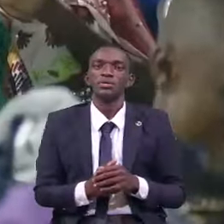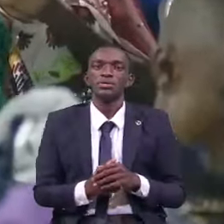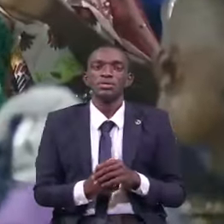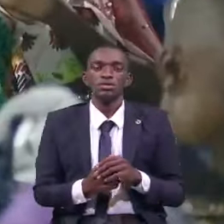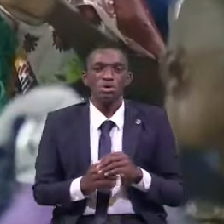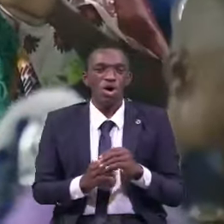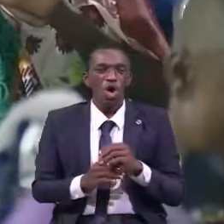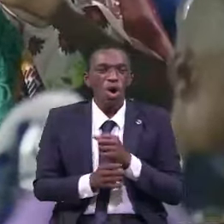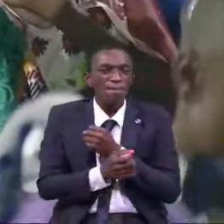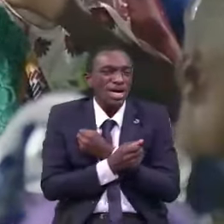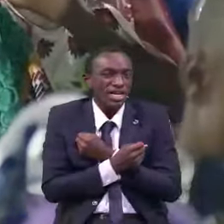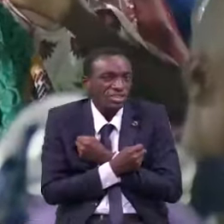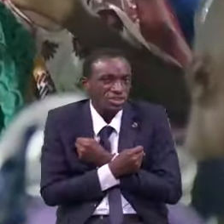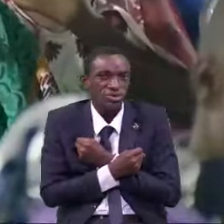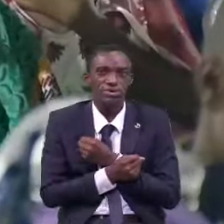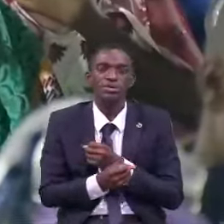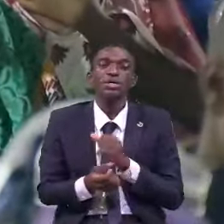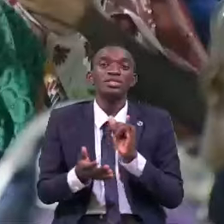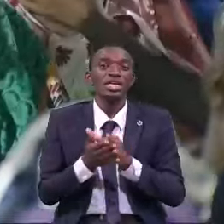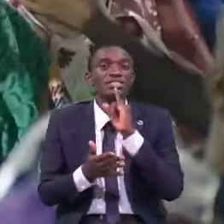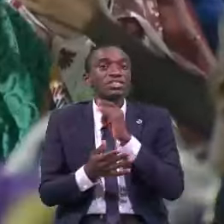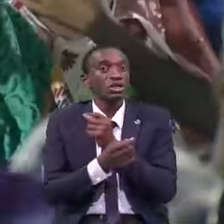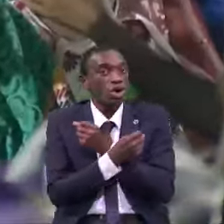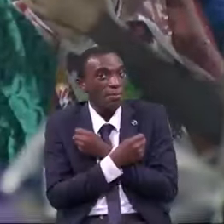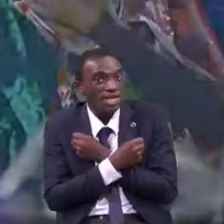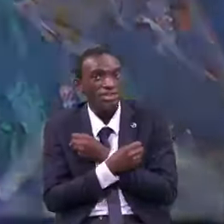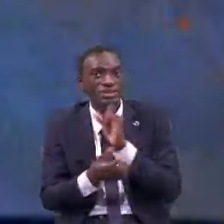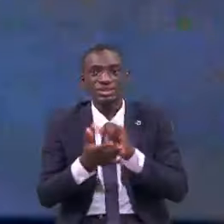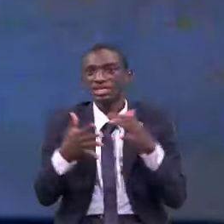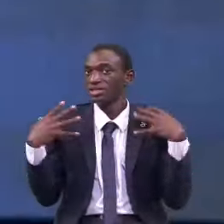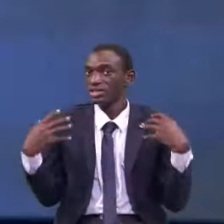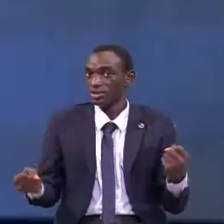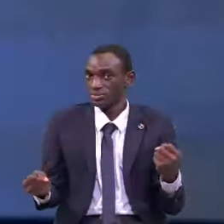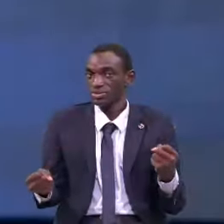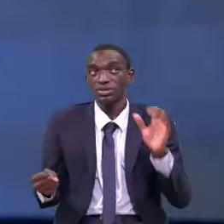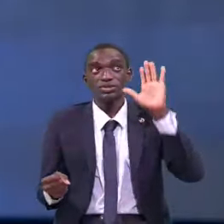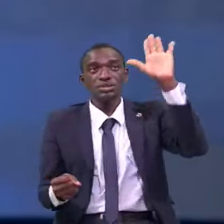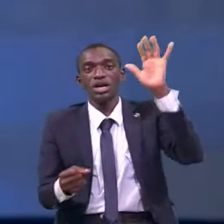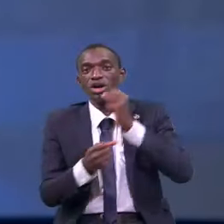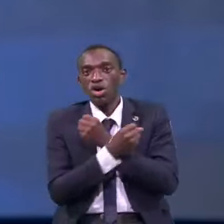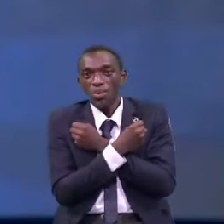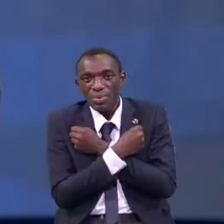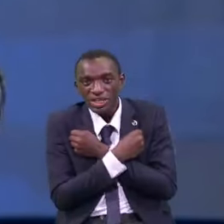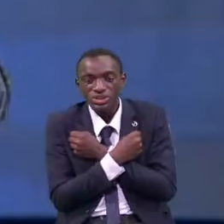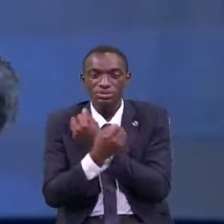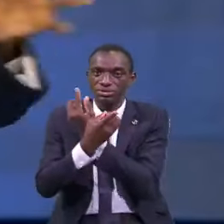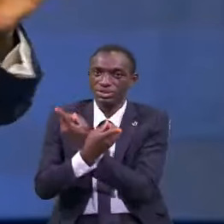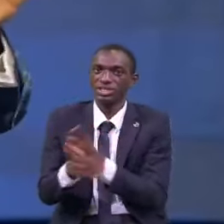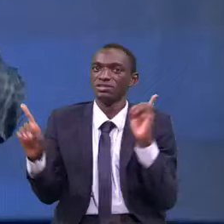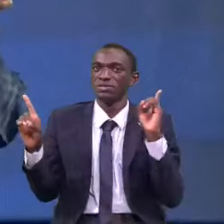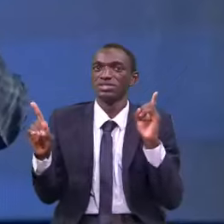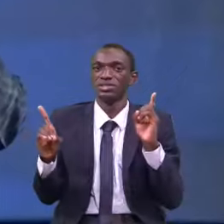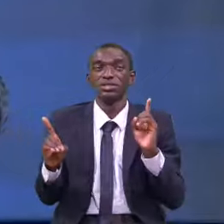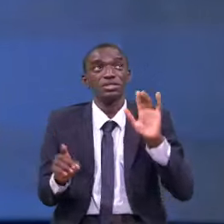Compassion. That's the compassion that heals. That's the compassion that delivers.